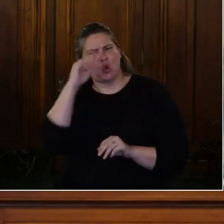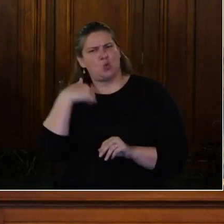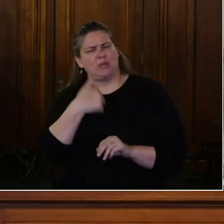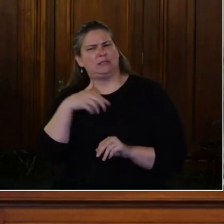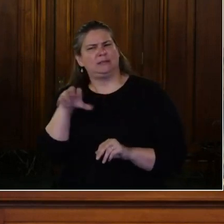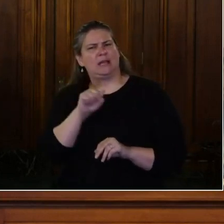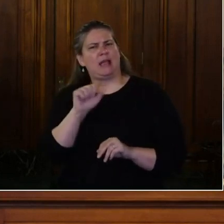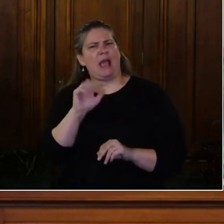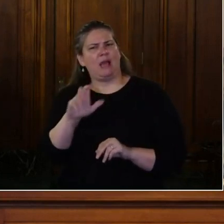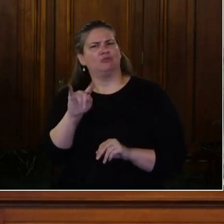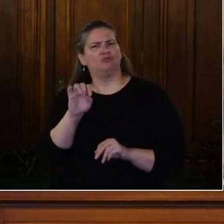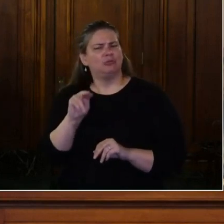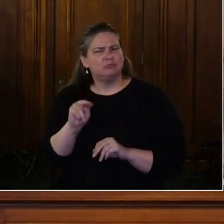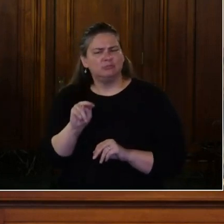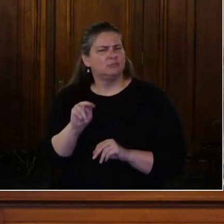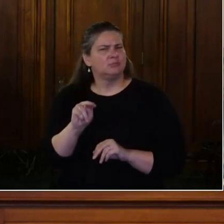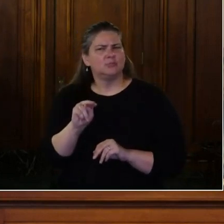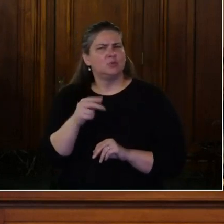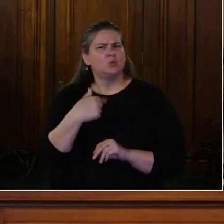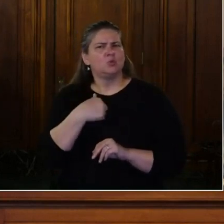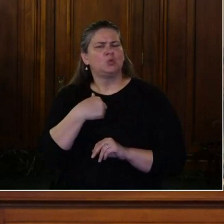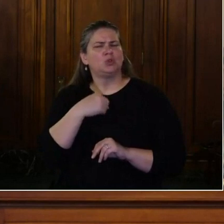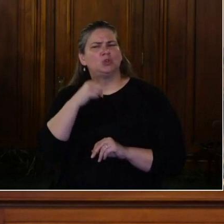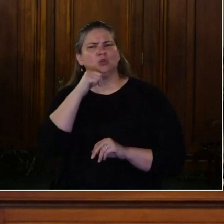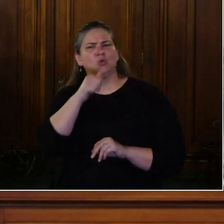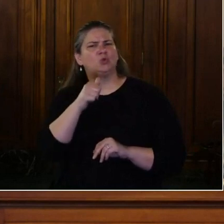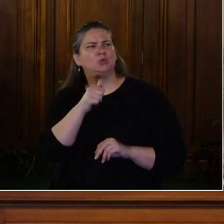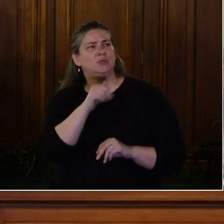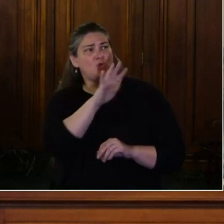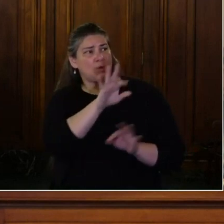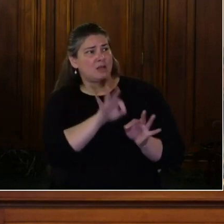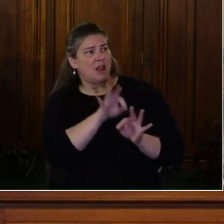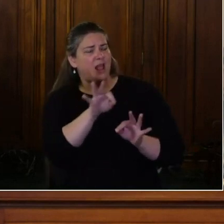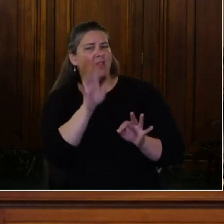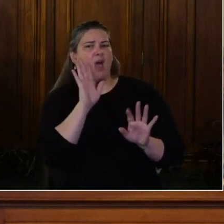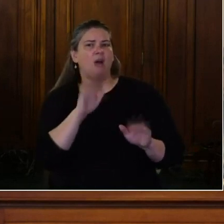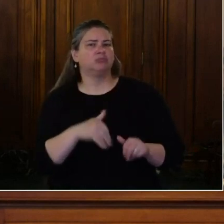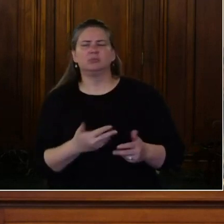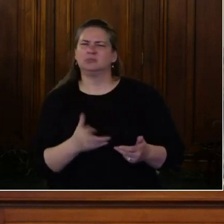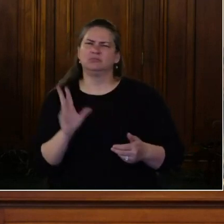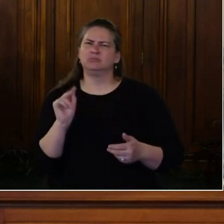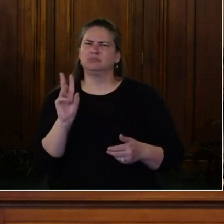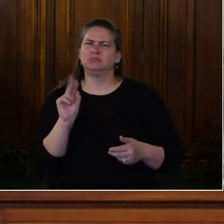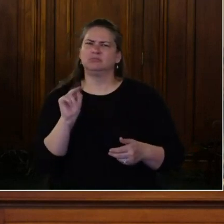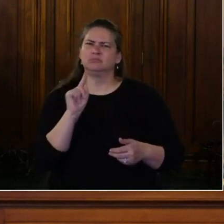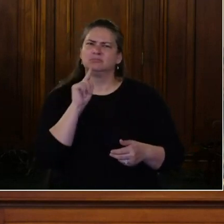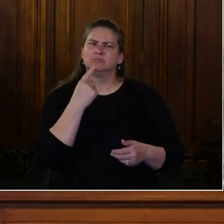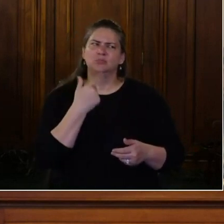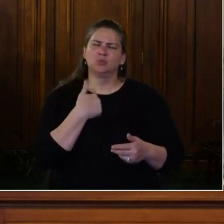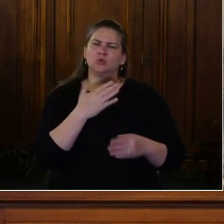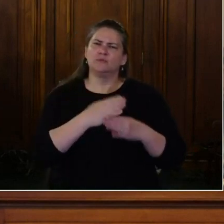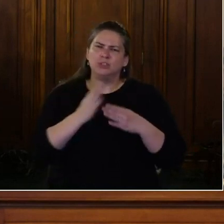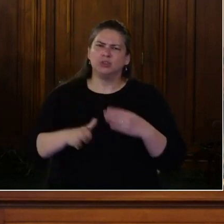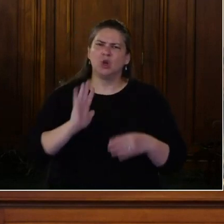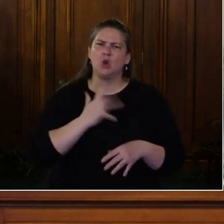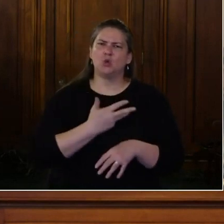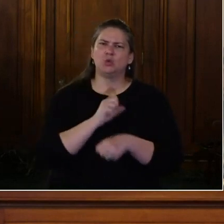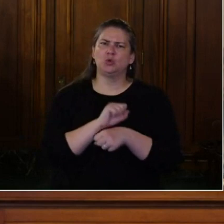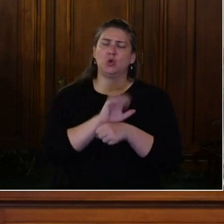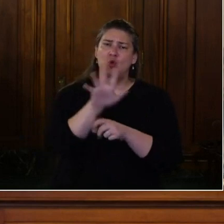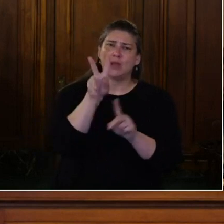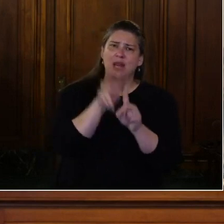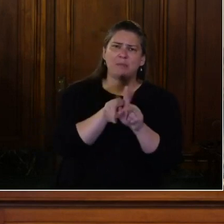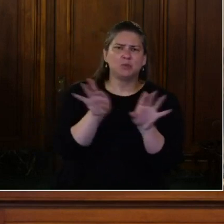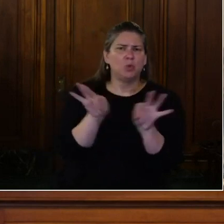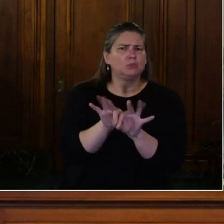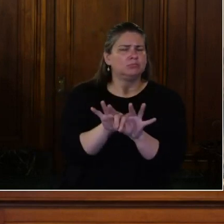action, that we don't take anybody's delay lightly, and that we are going to make sure that we get our work done. Your claim is important